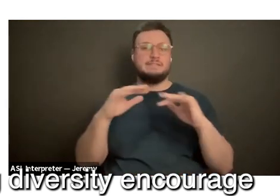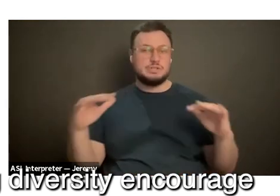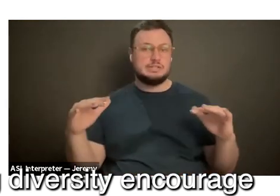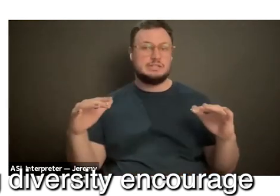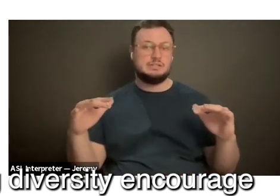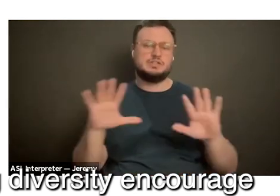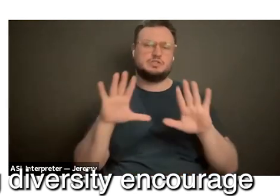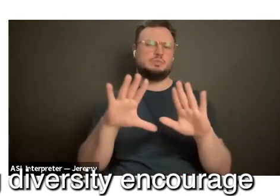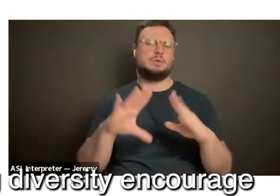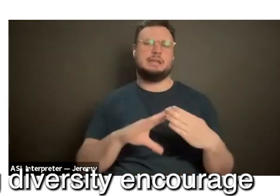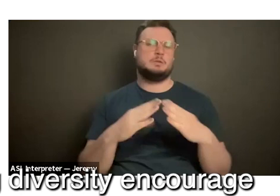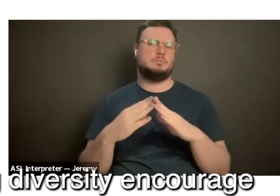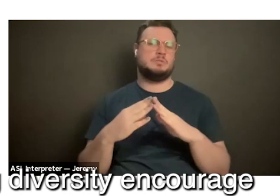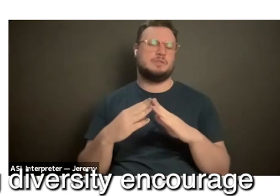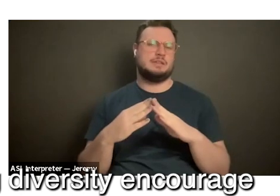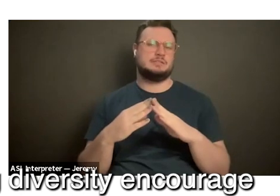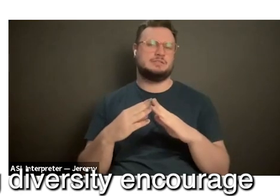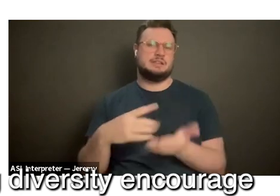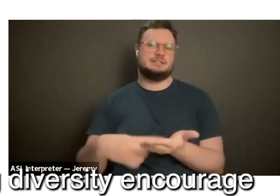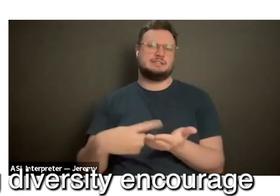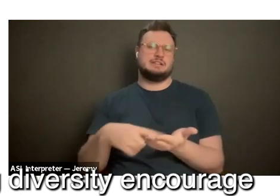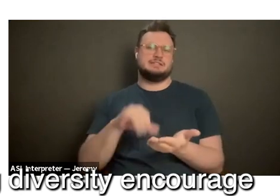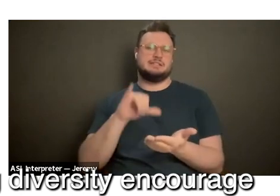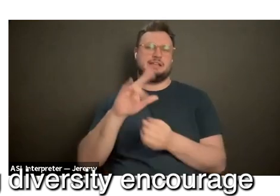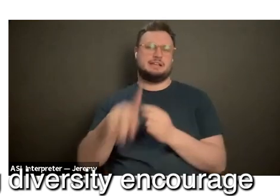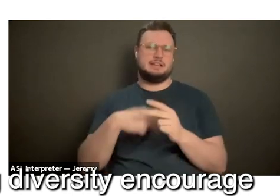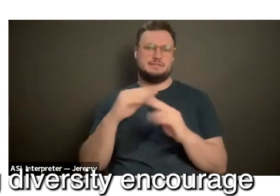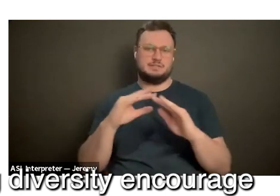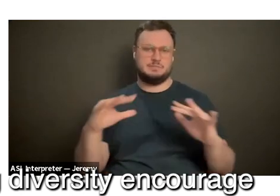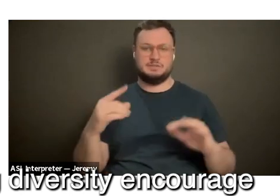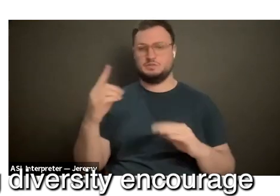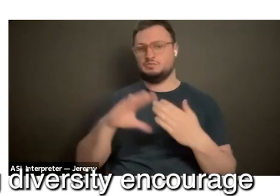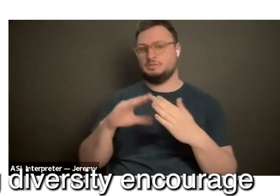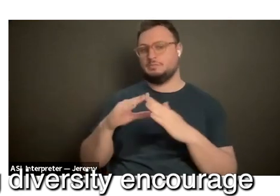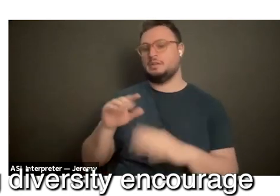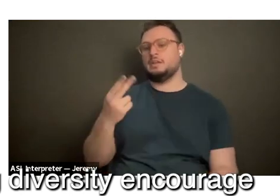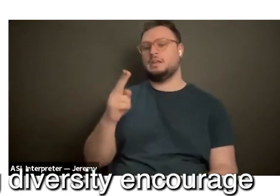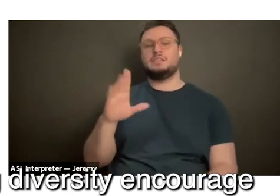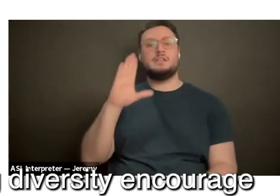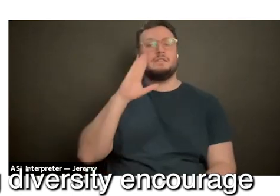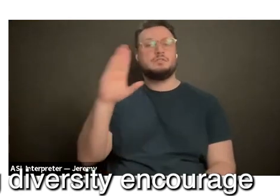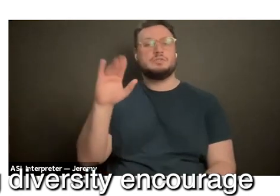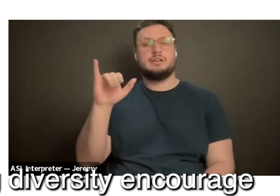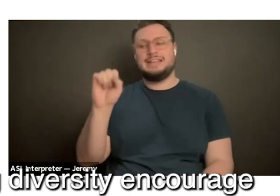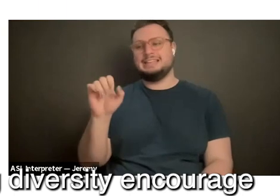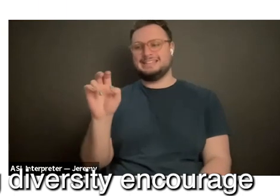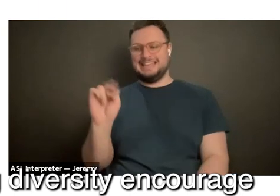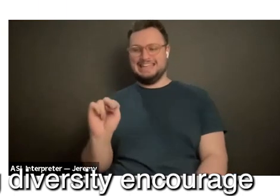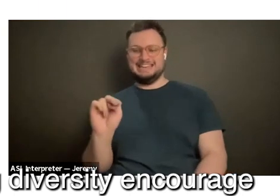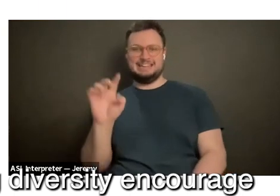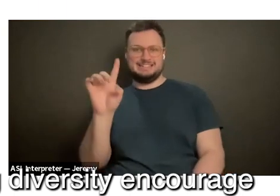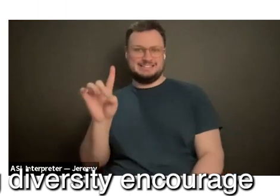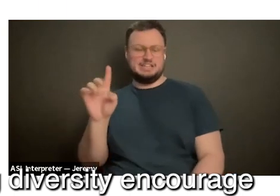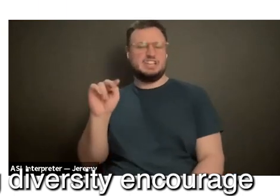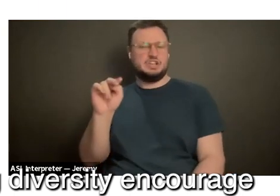for neurodiversity. I know here in the UK there's a community called The Future is ND for neurodiverse, and there's lots of